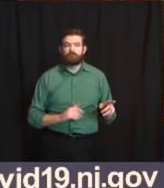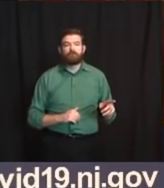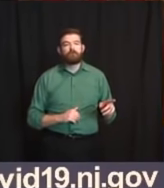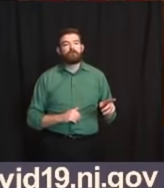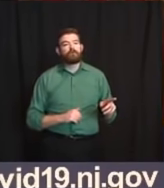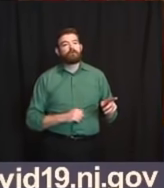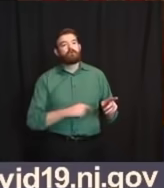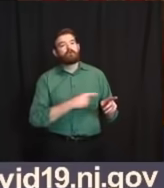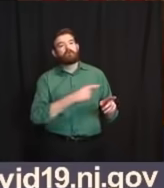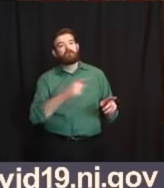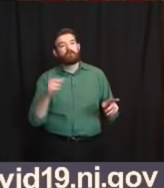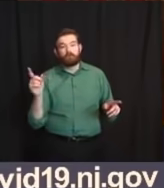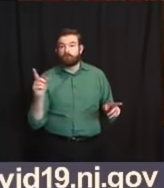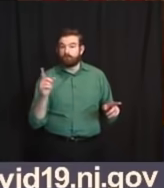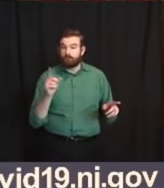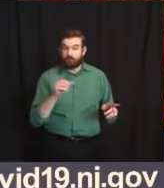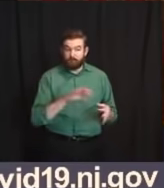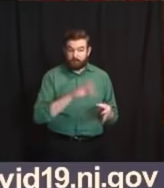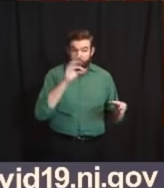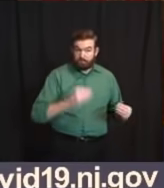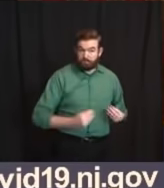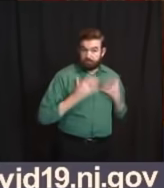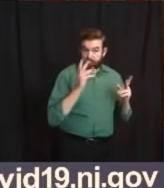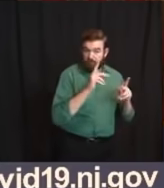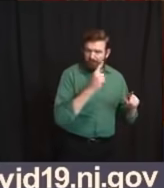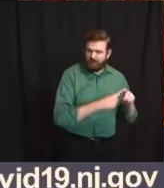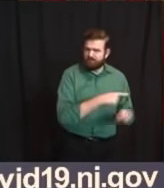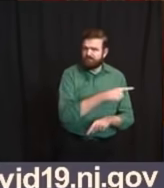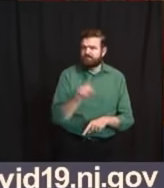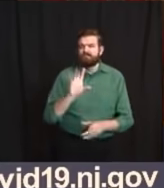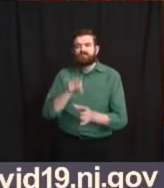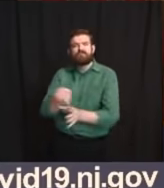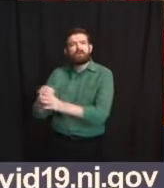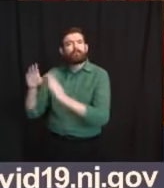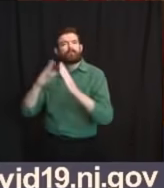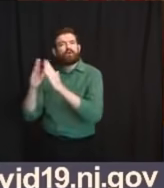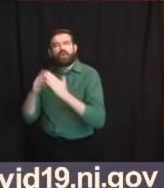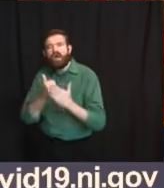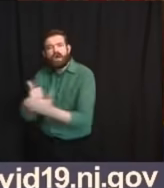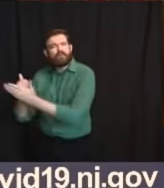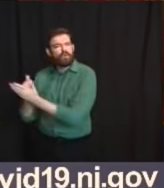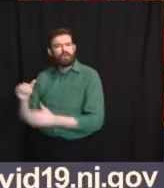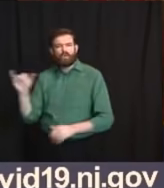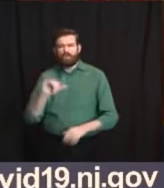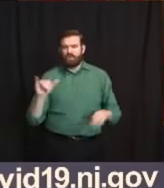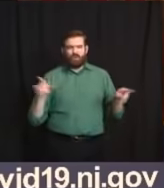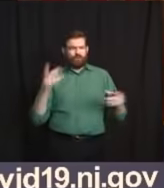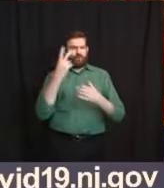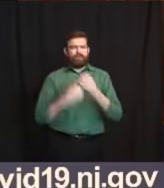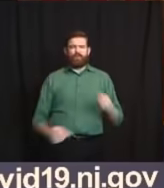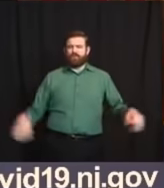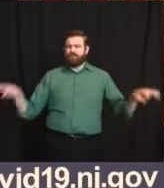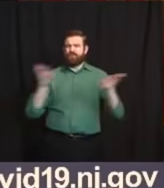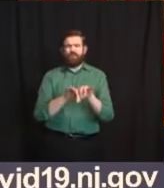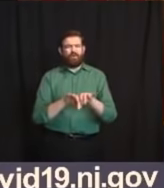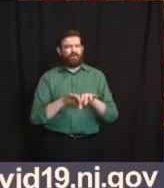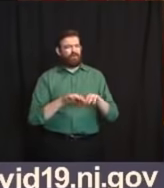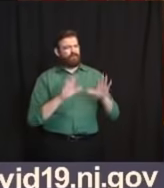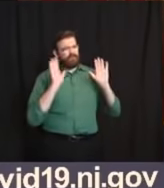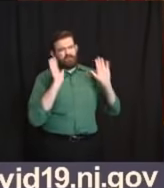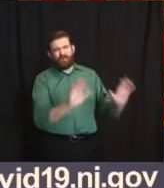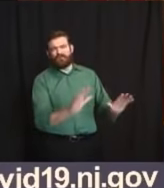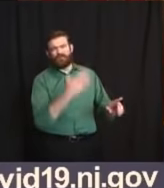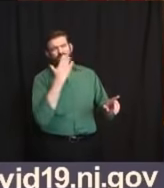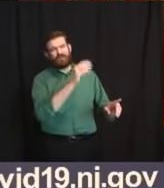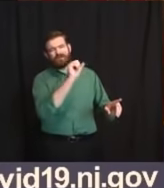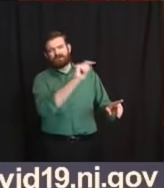communities. And he's a great example of this, and that church is a great example. So to St. Matthew, AME, and Orange, hats off to you and so many other